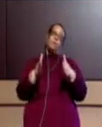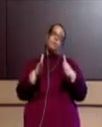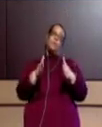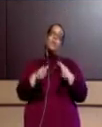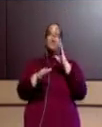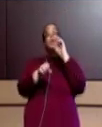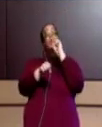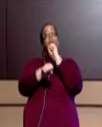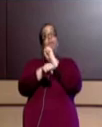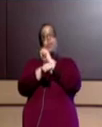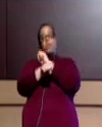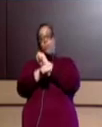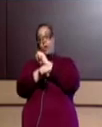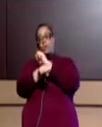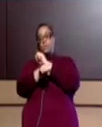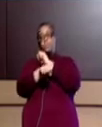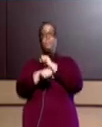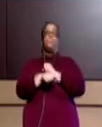We declare.